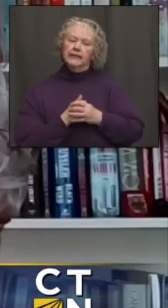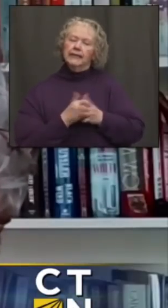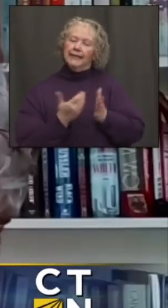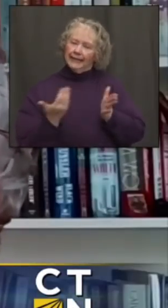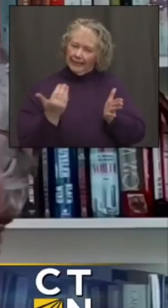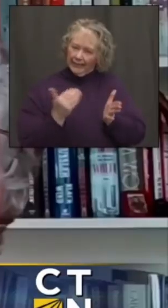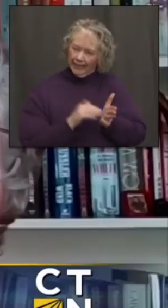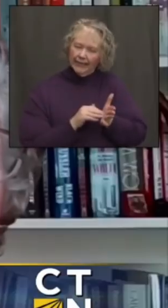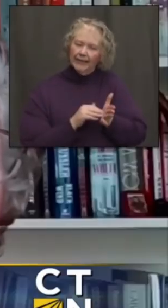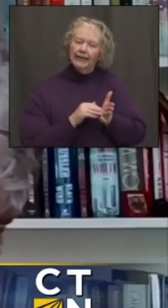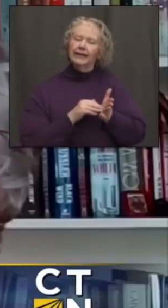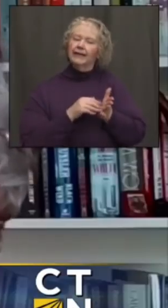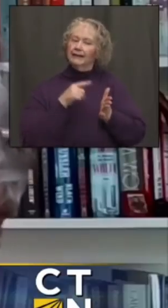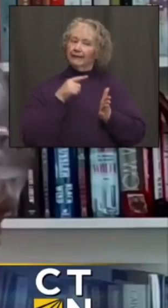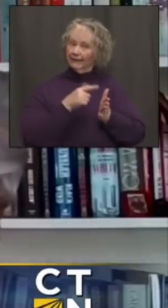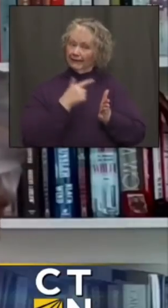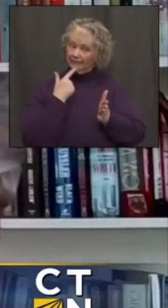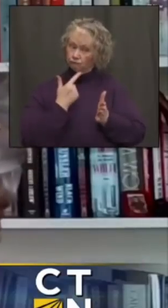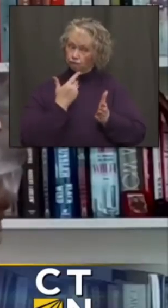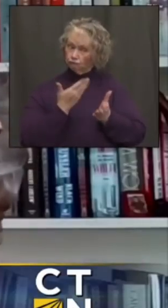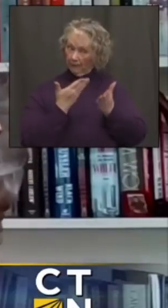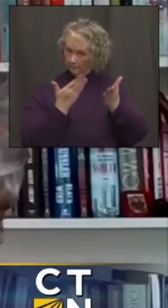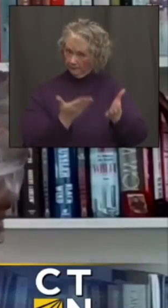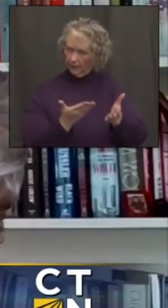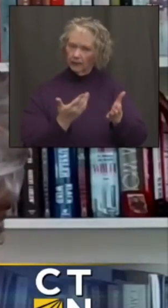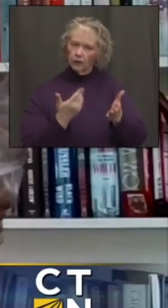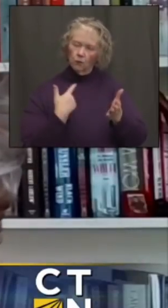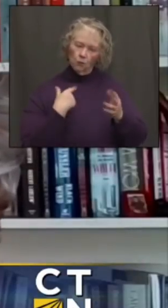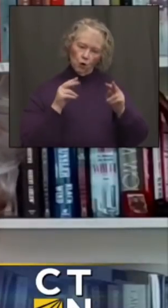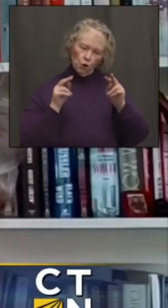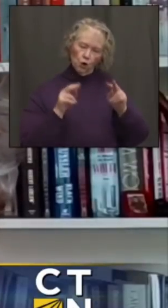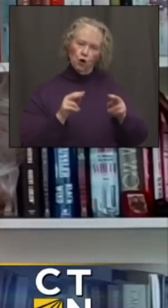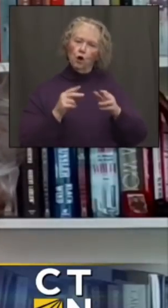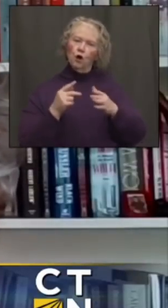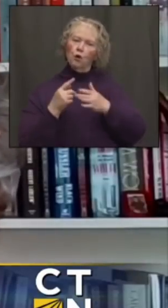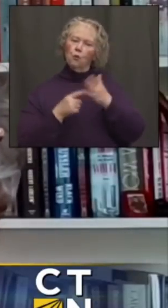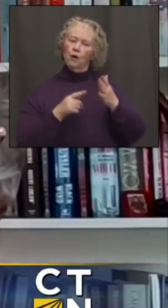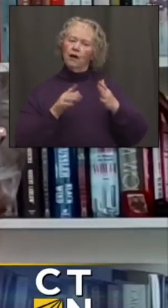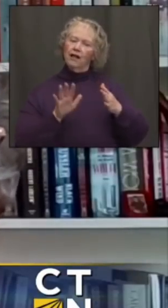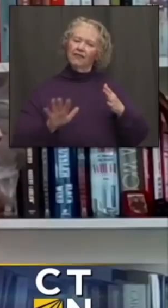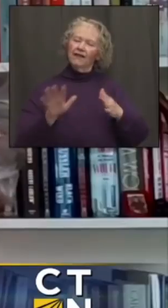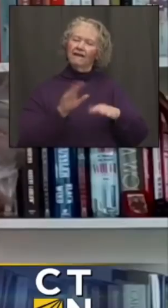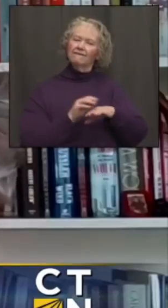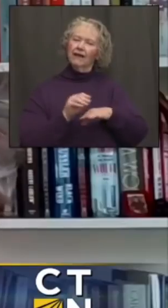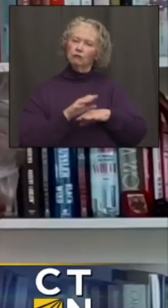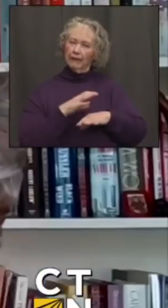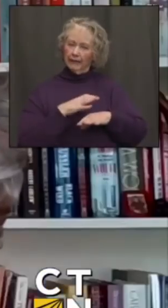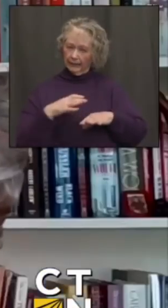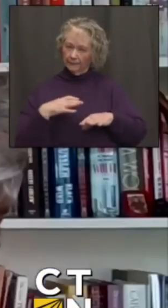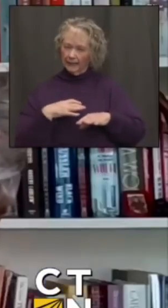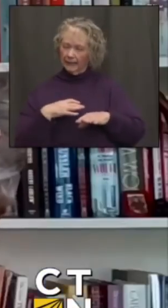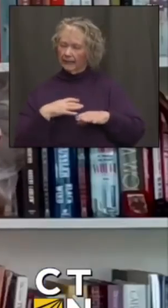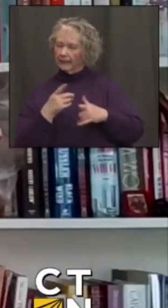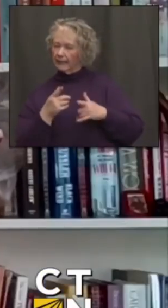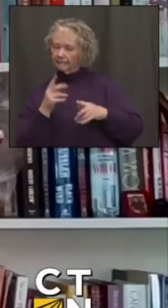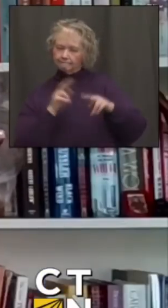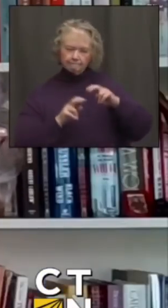Want me to take that, Governor? Yeah, go ahead. Yeah, so we've been working very closely with our advisory group,